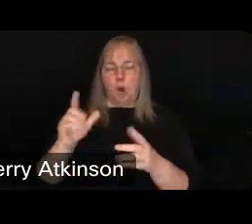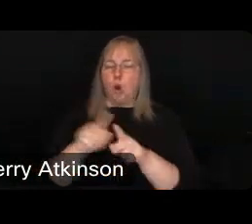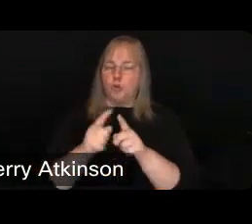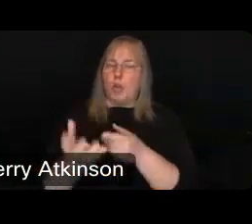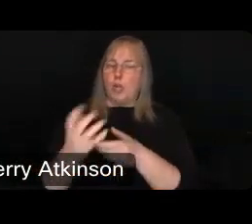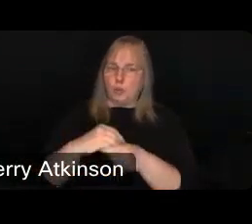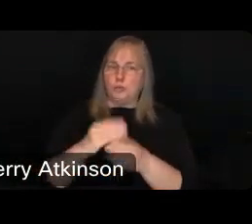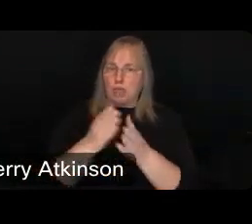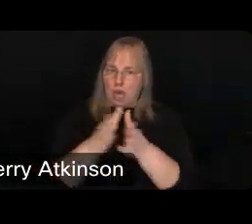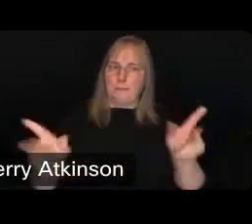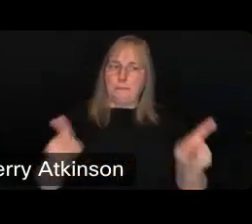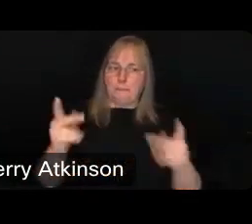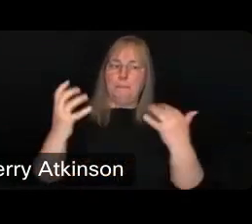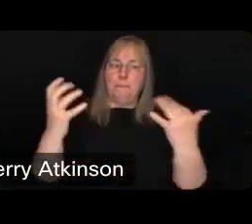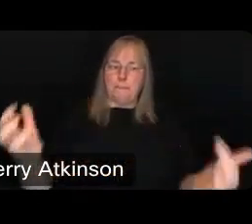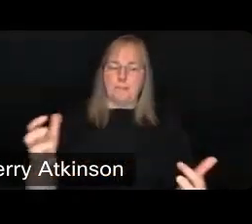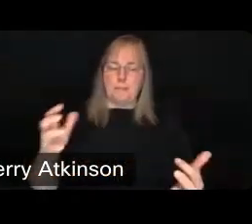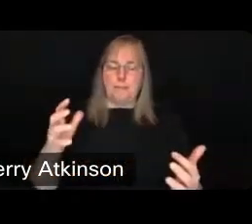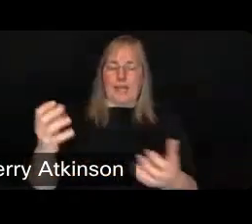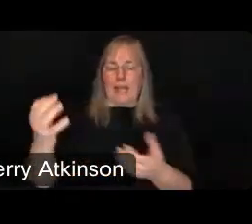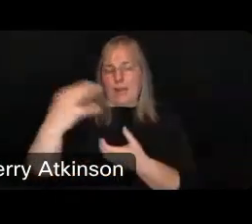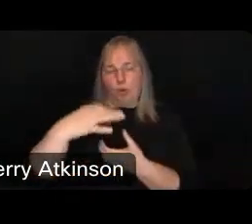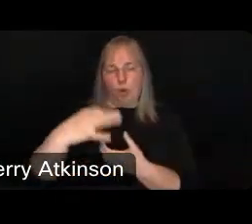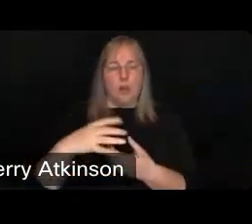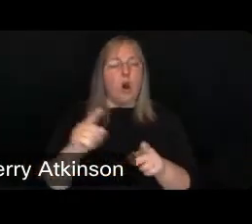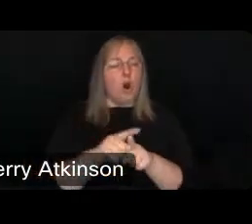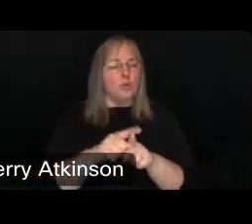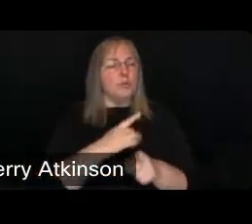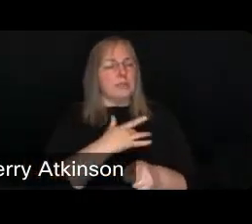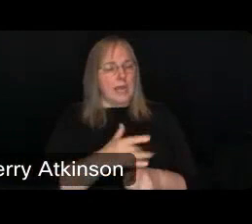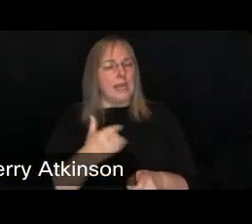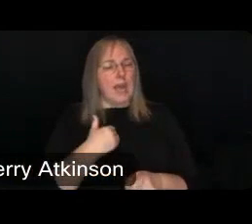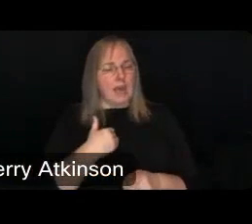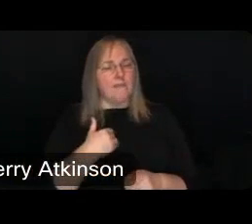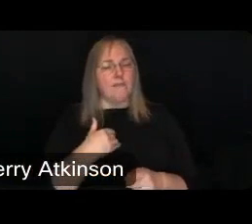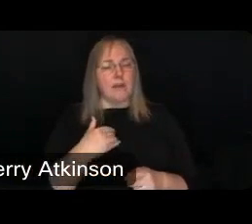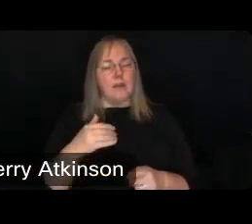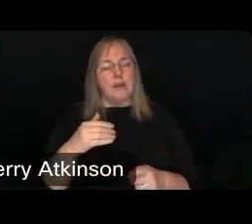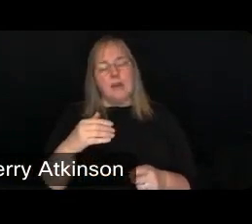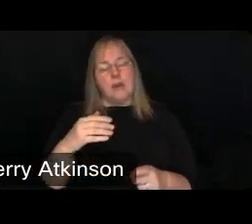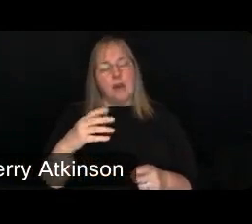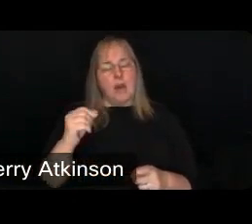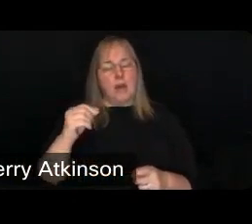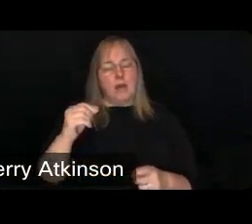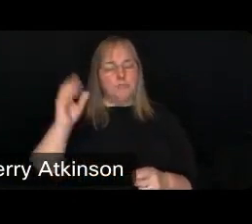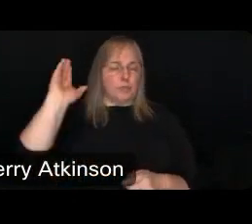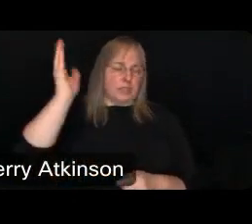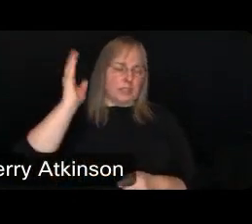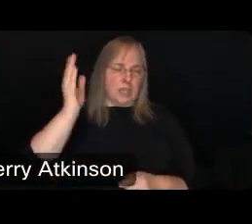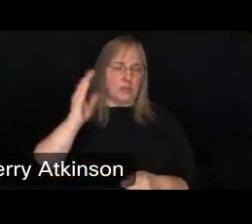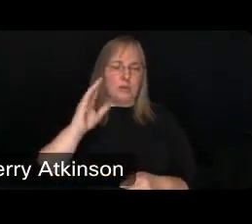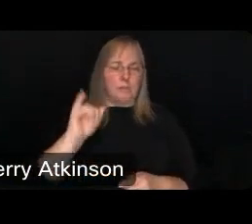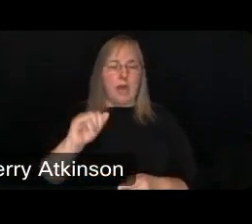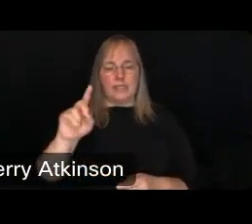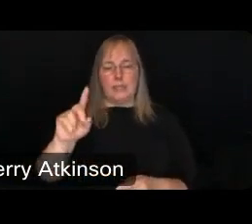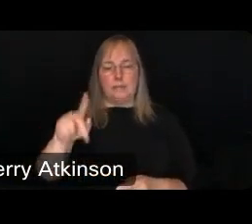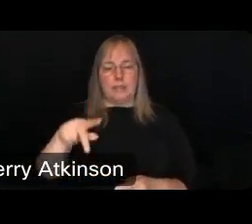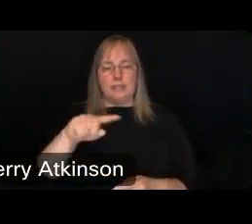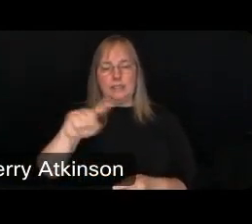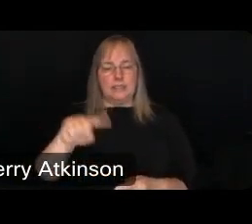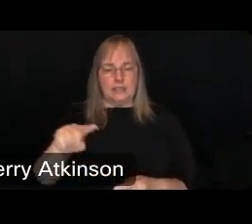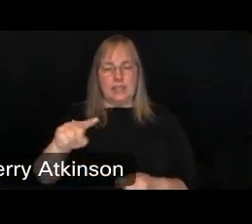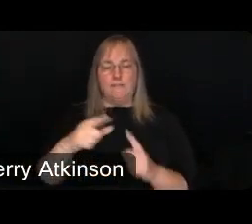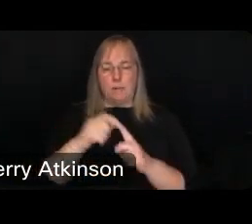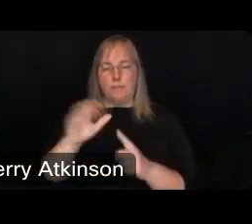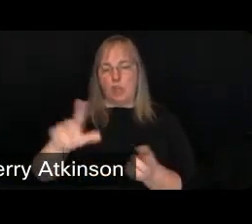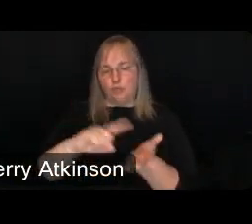typical presentation usually provided by Jeff Ronald from DPZ as their research director to